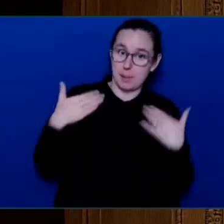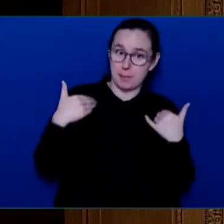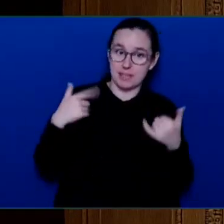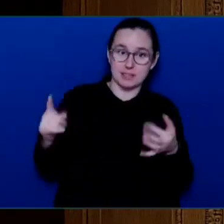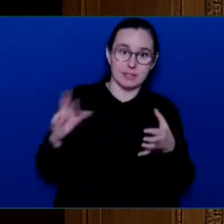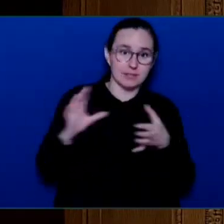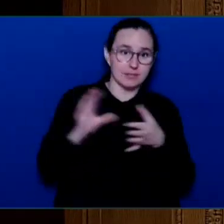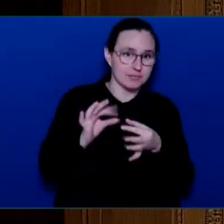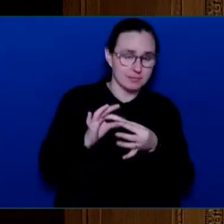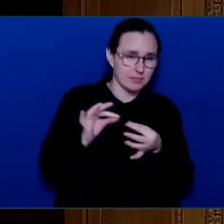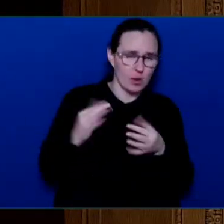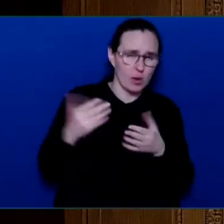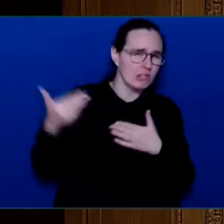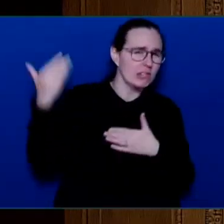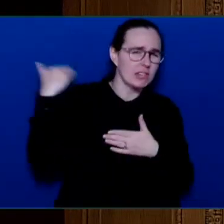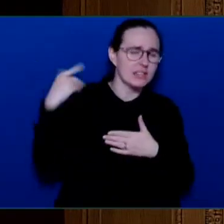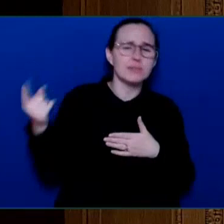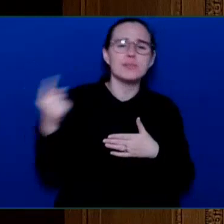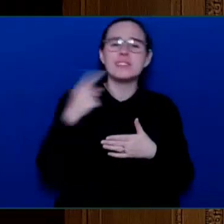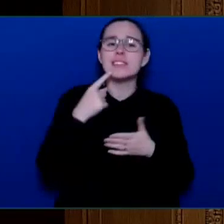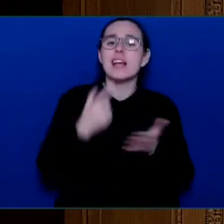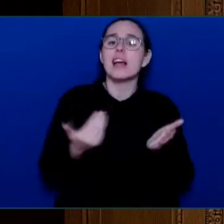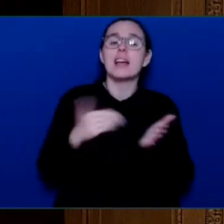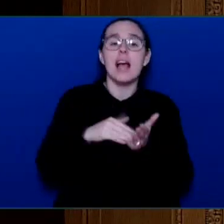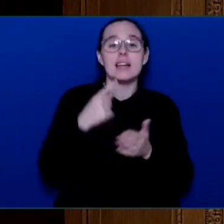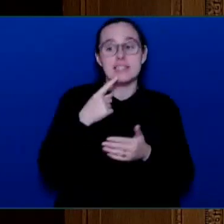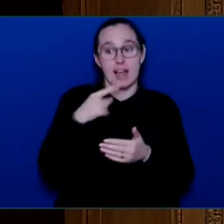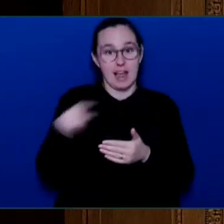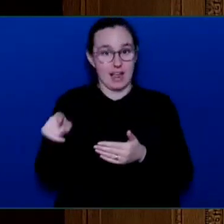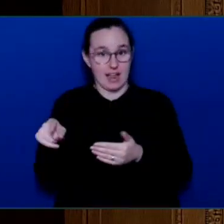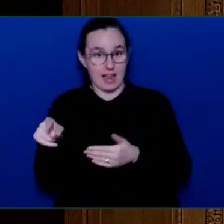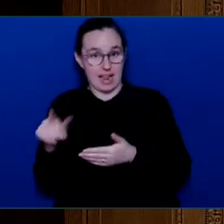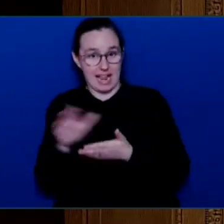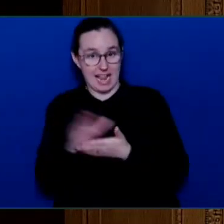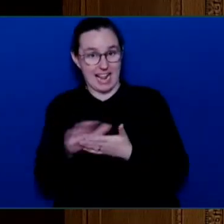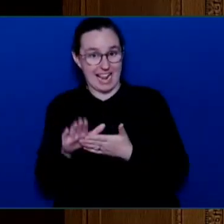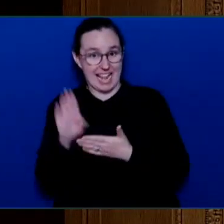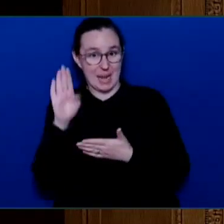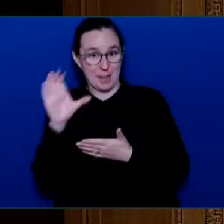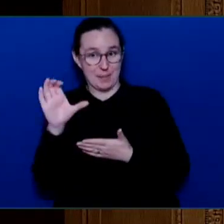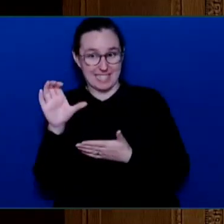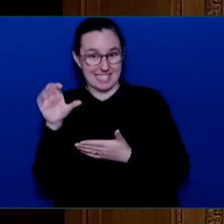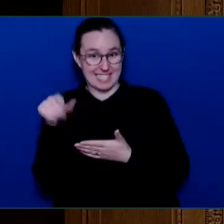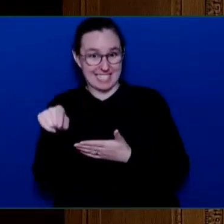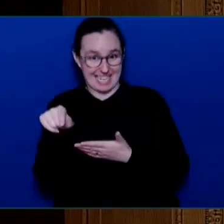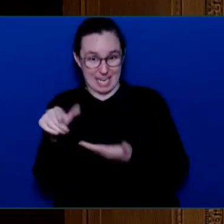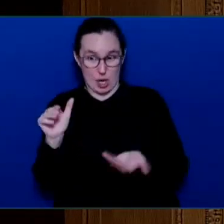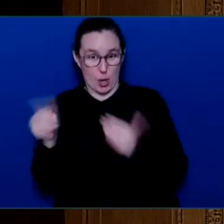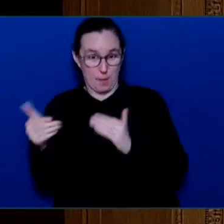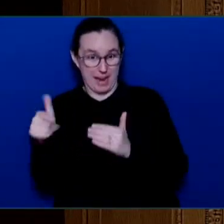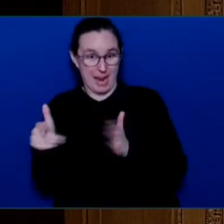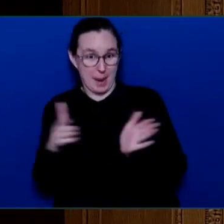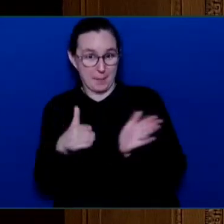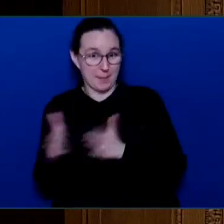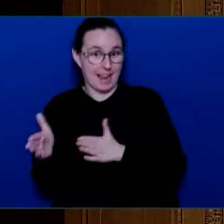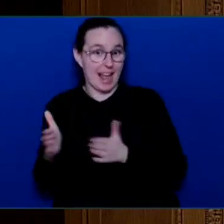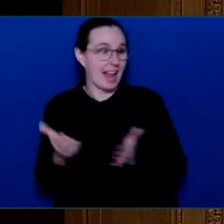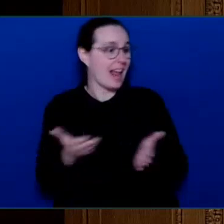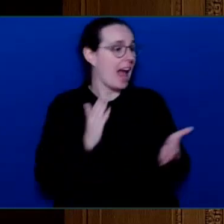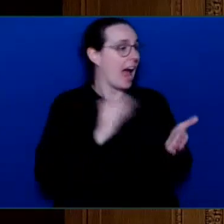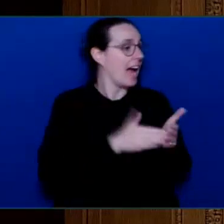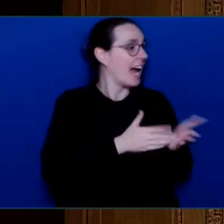in the Clean BC documents were of the Clean BC plan against no climate plan whatsoever, which is what existed in 2017,